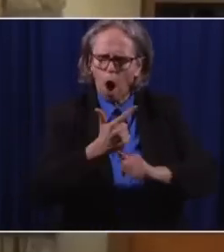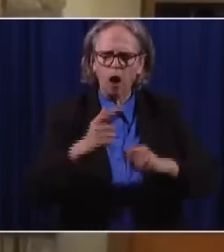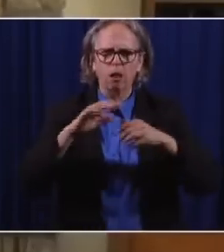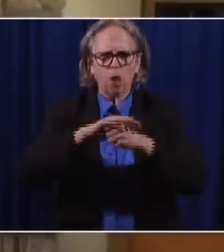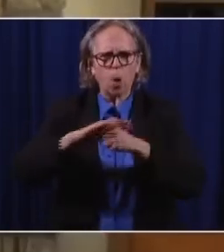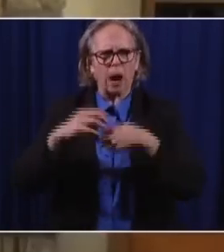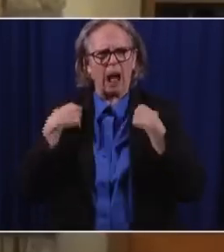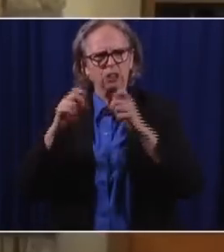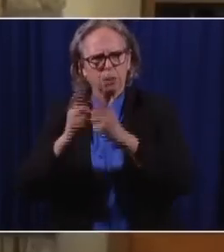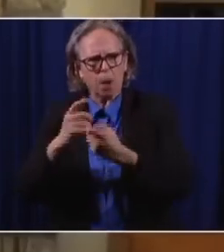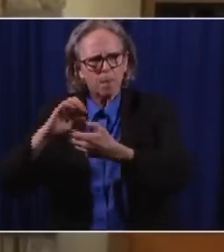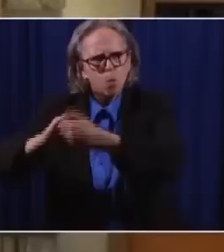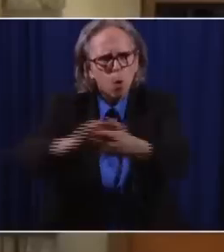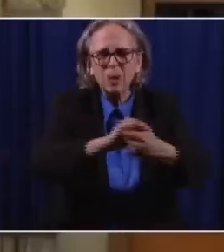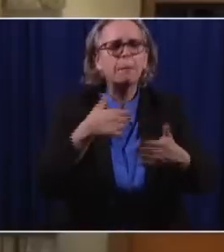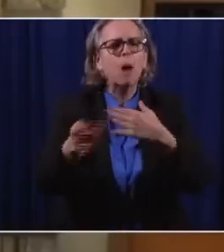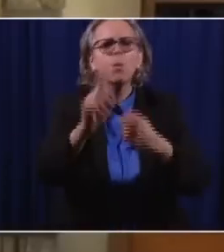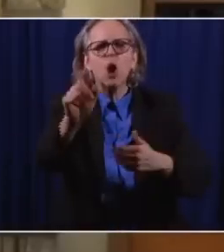thrive, and that's the goal.